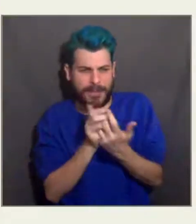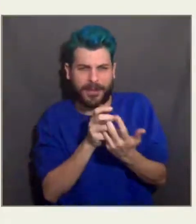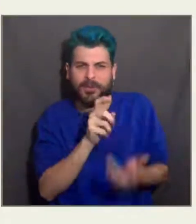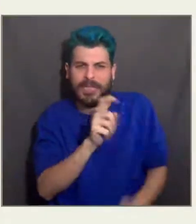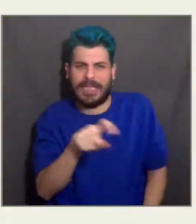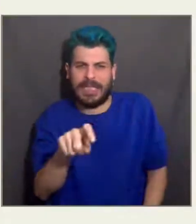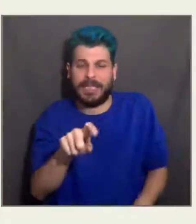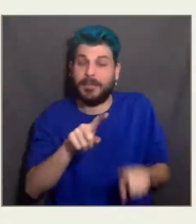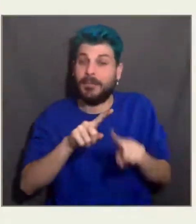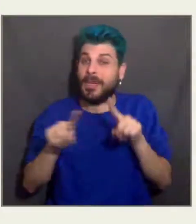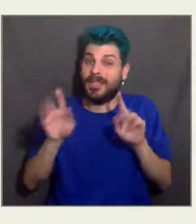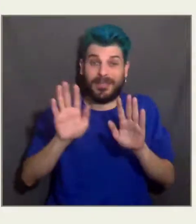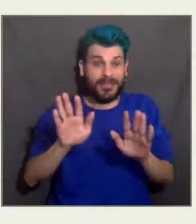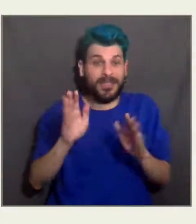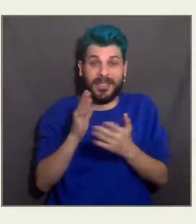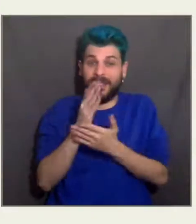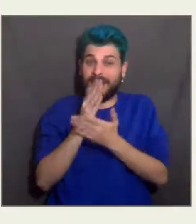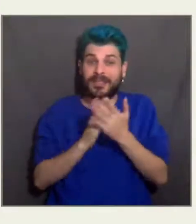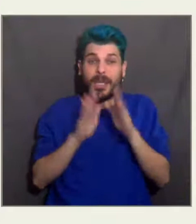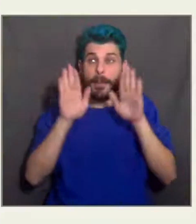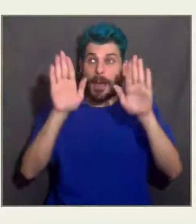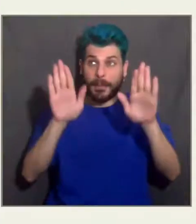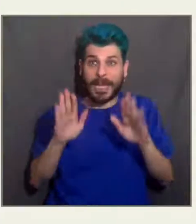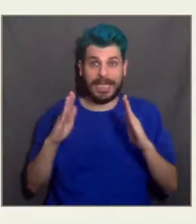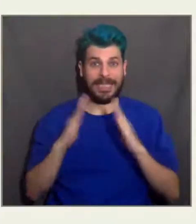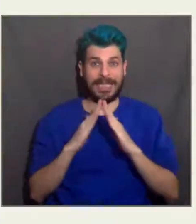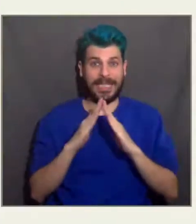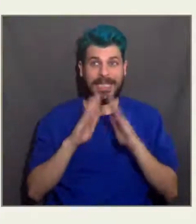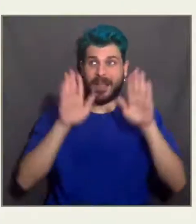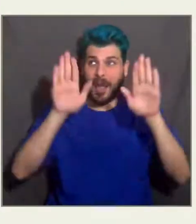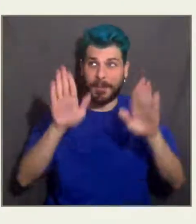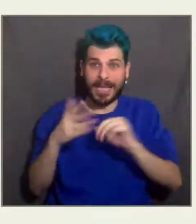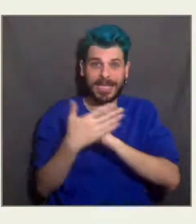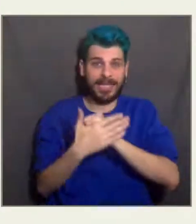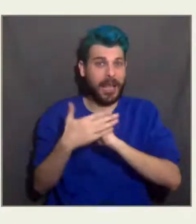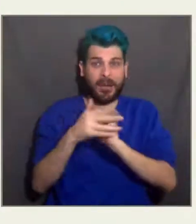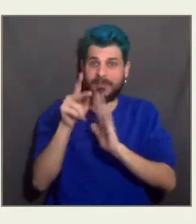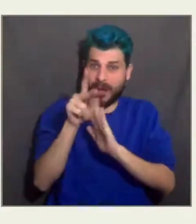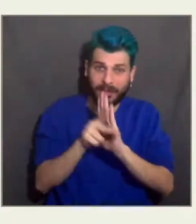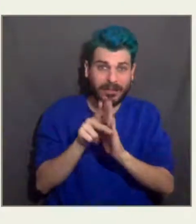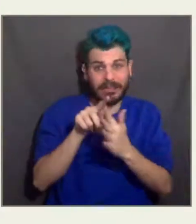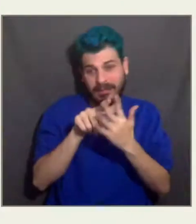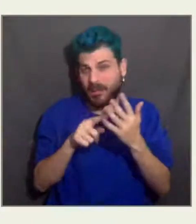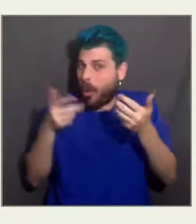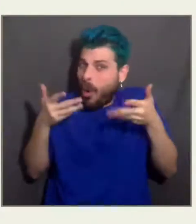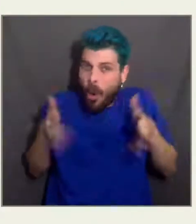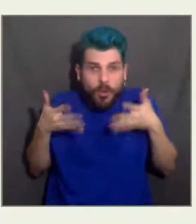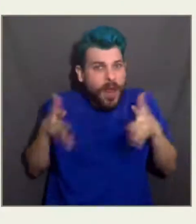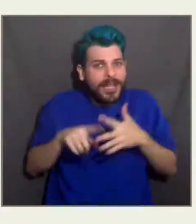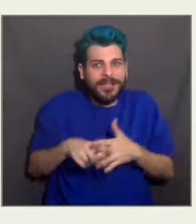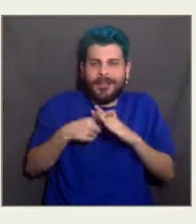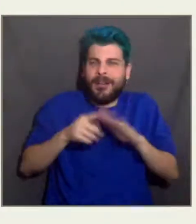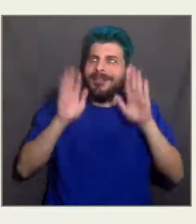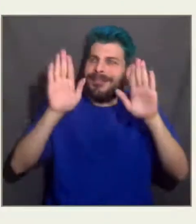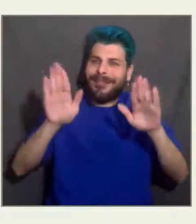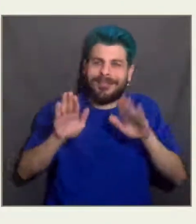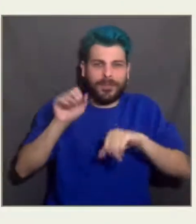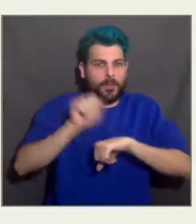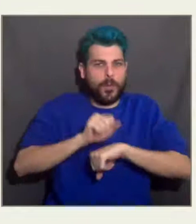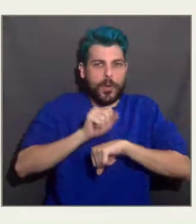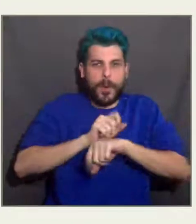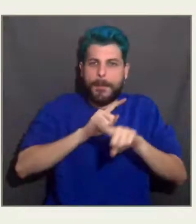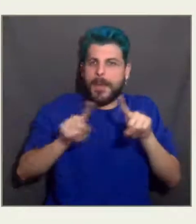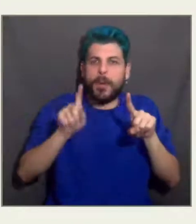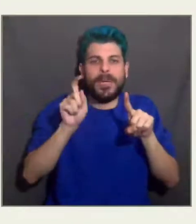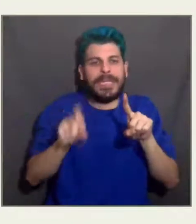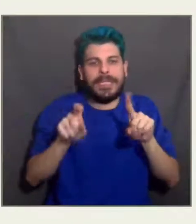great cities and really great counties and special districts right now who are grappling with this. We just need to come together and find a